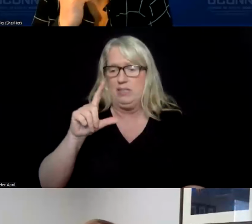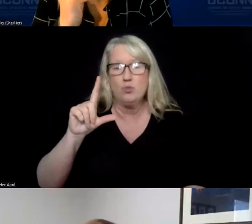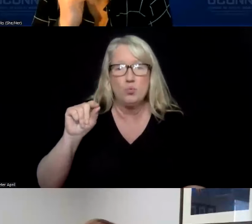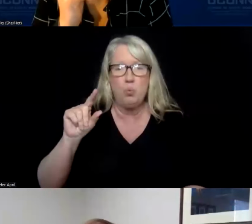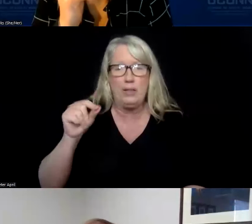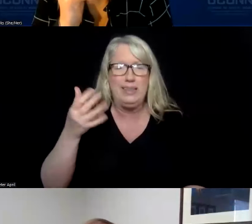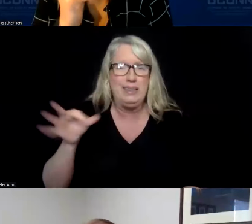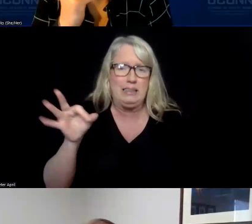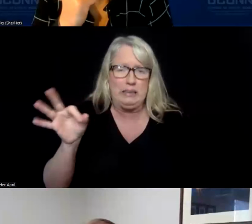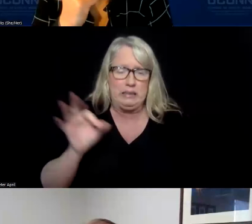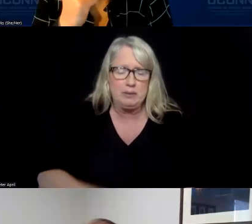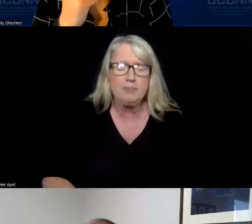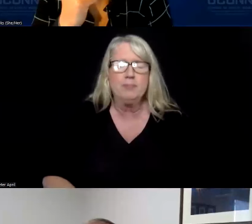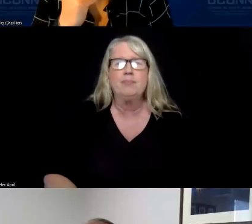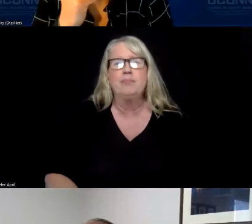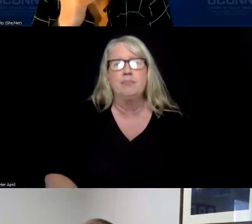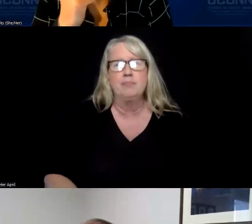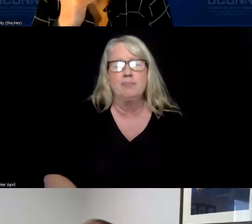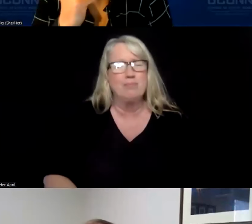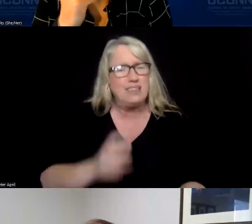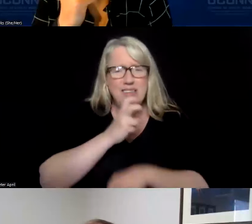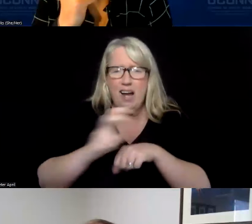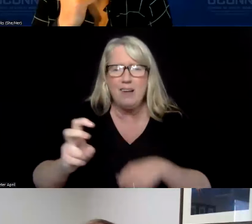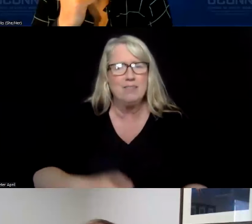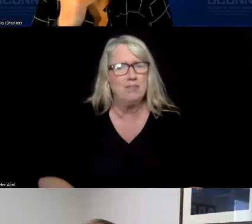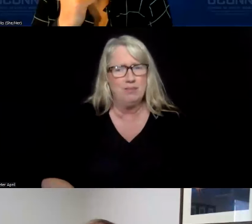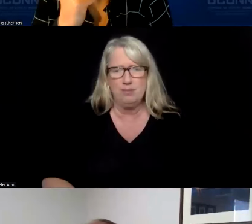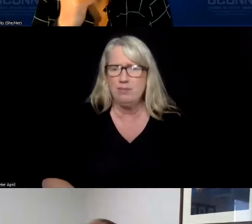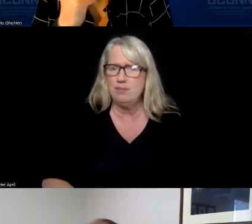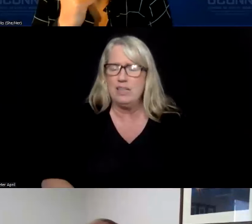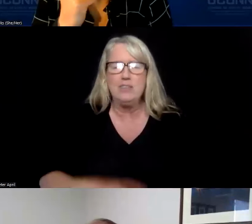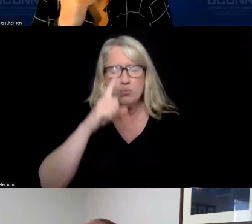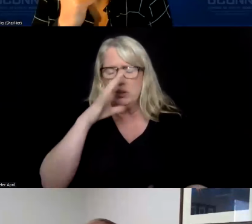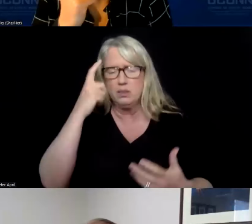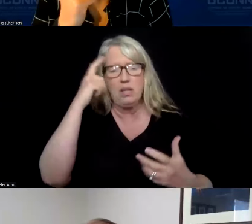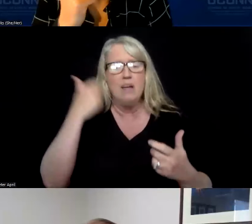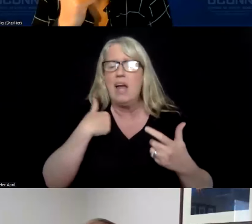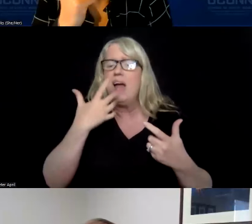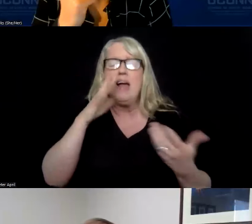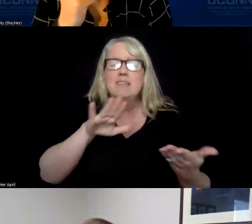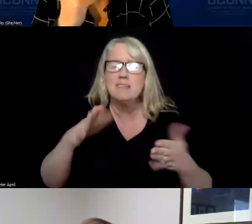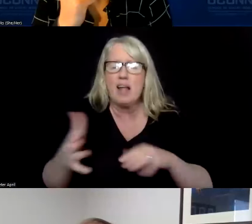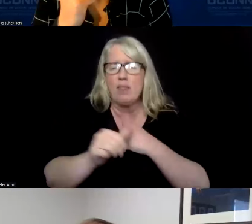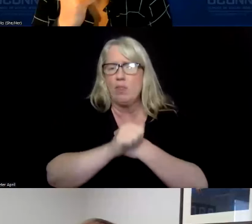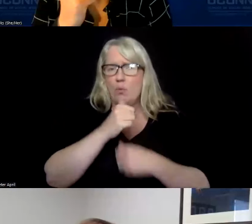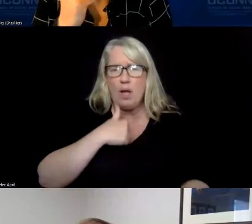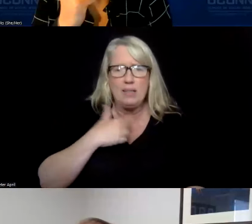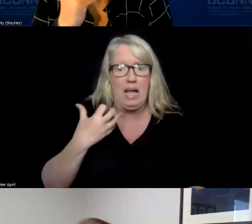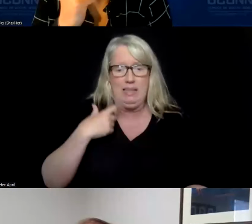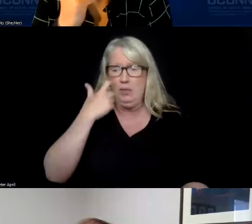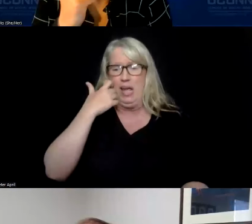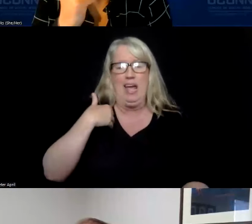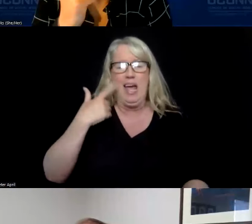And it's tough and it's traumatizing. I've had death threats. I had a death threat from